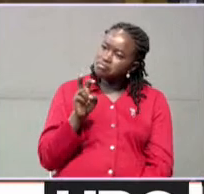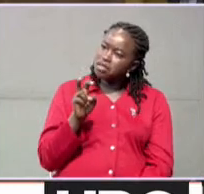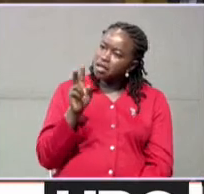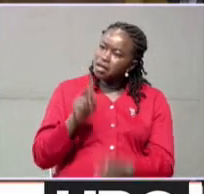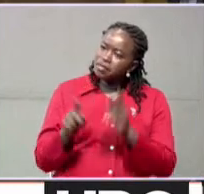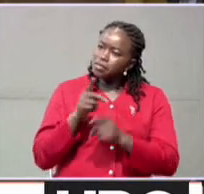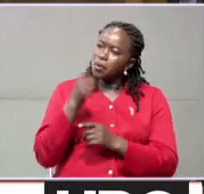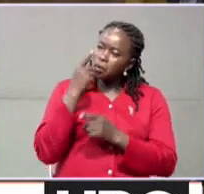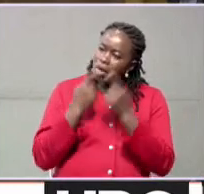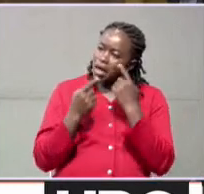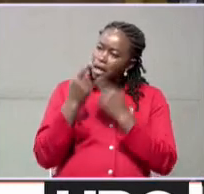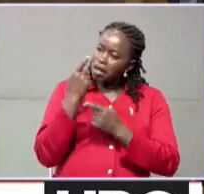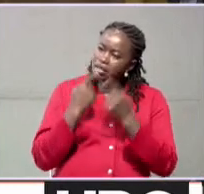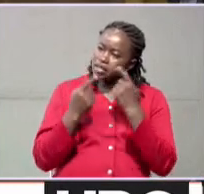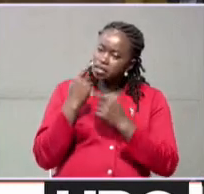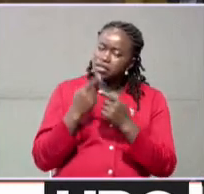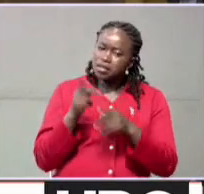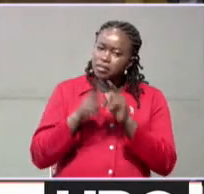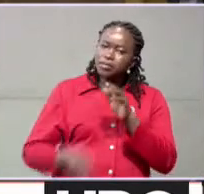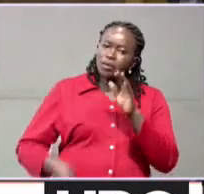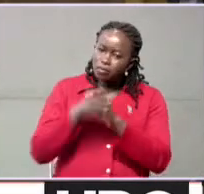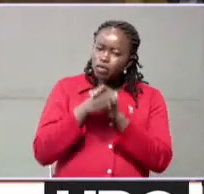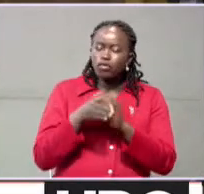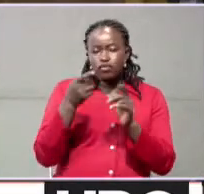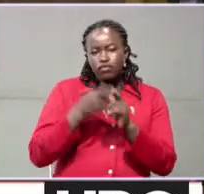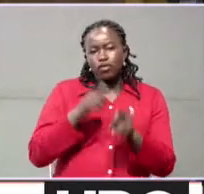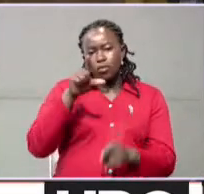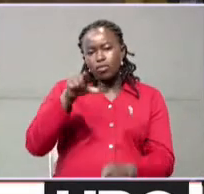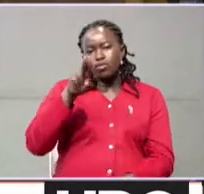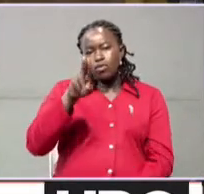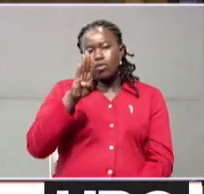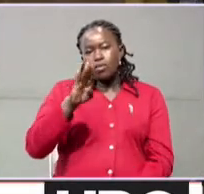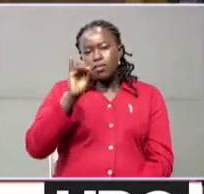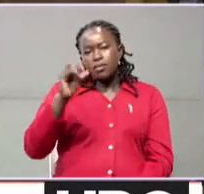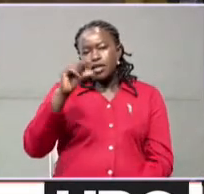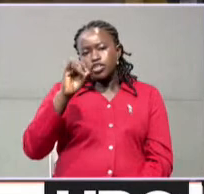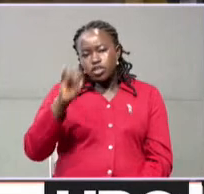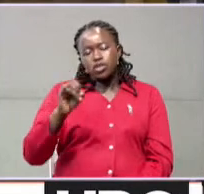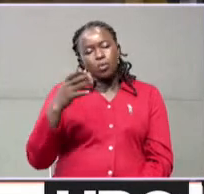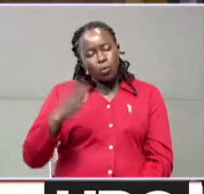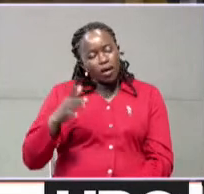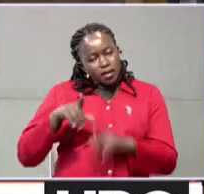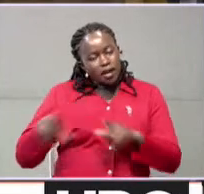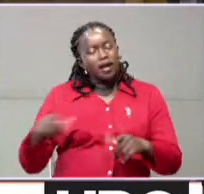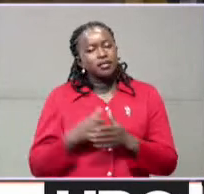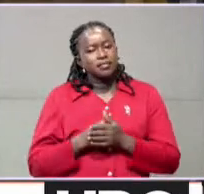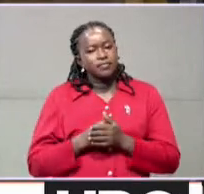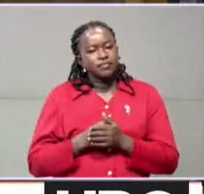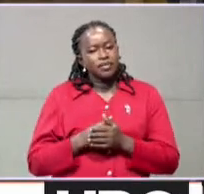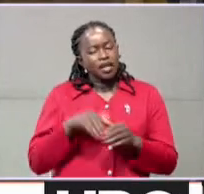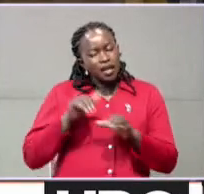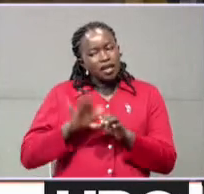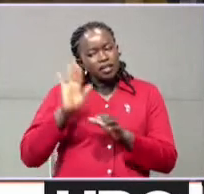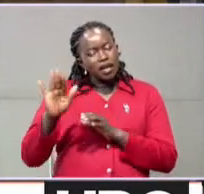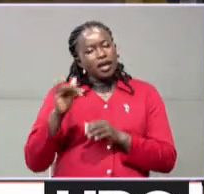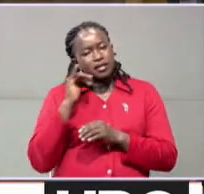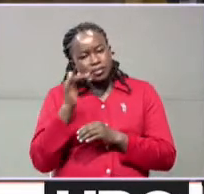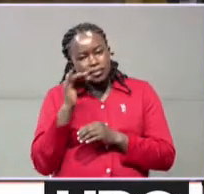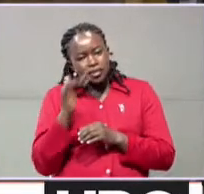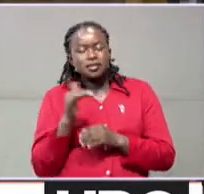crying who were being evicted from luigi wetland and in their statement they